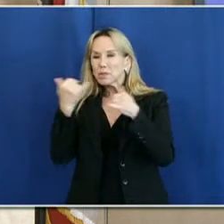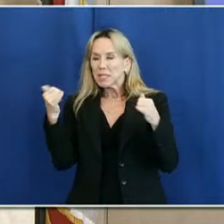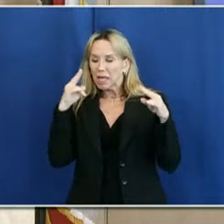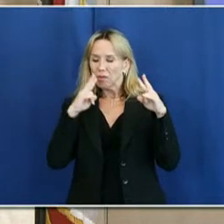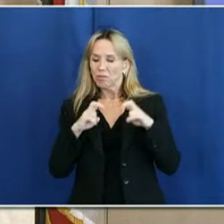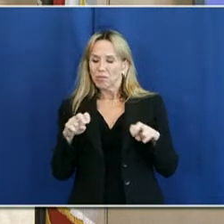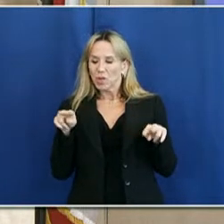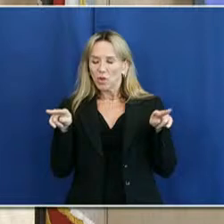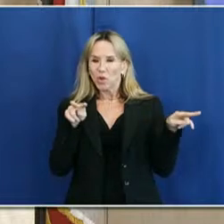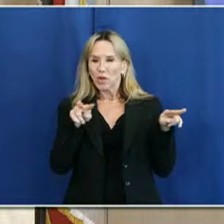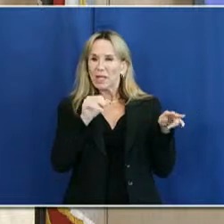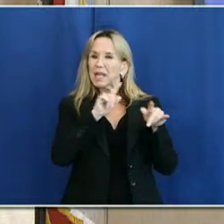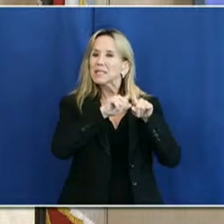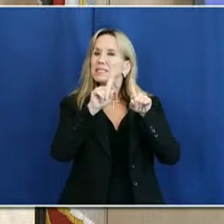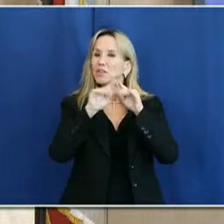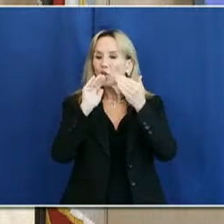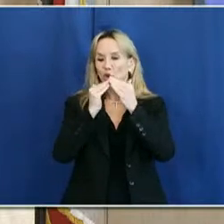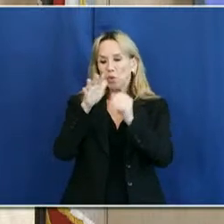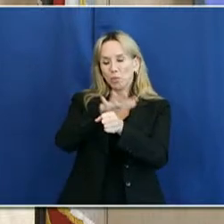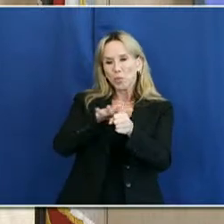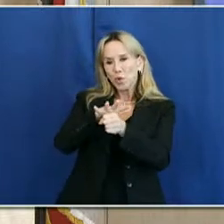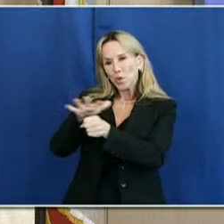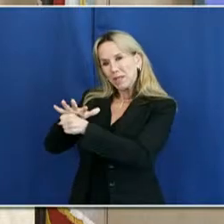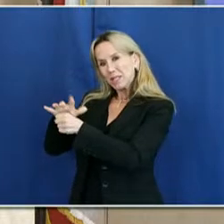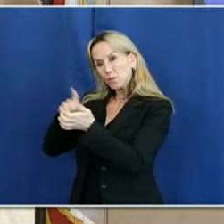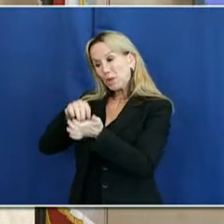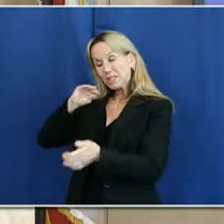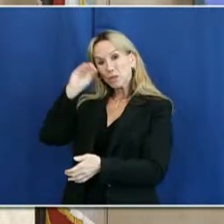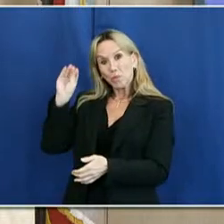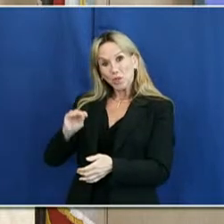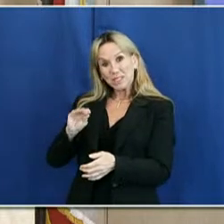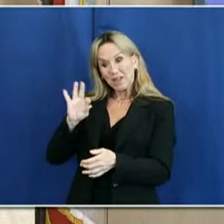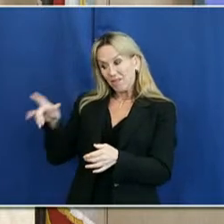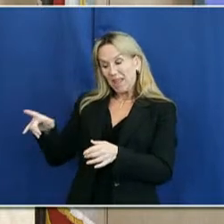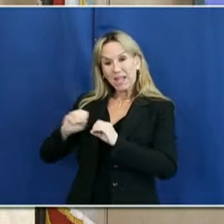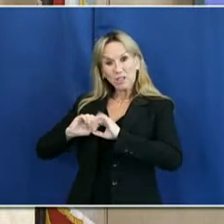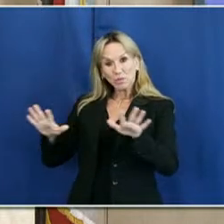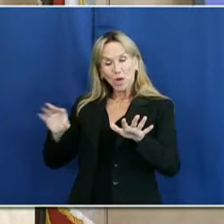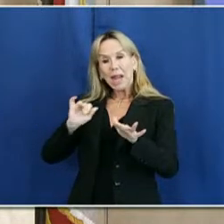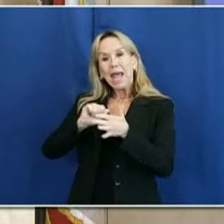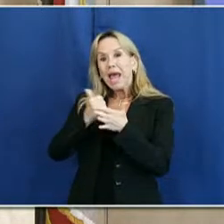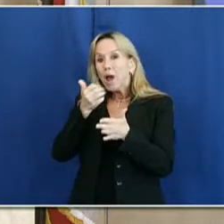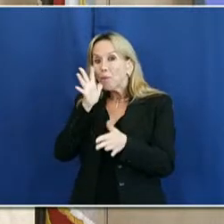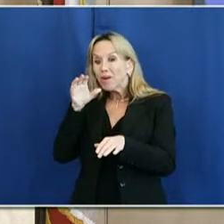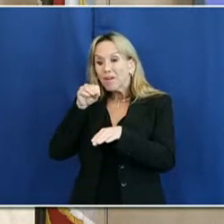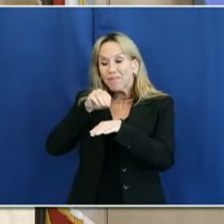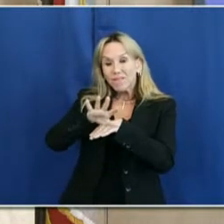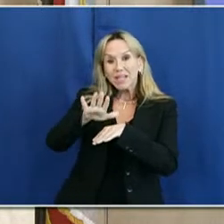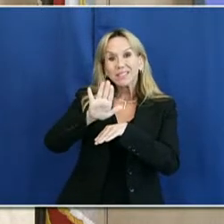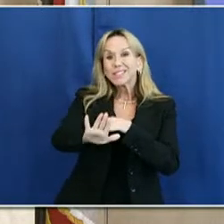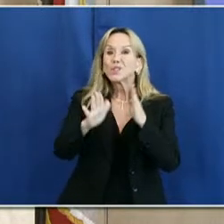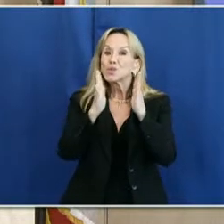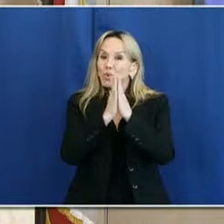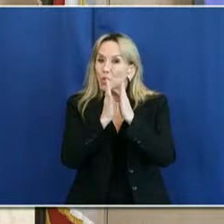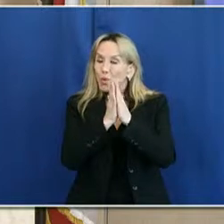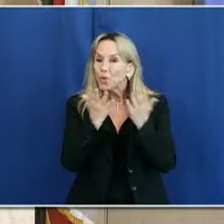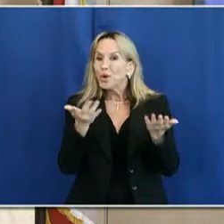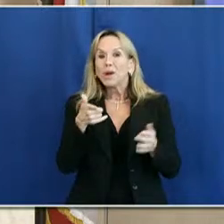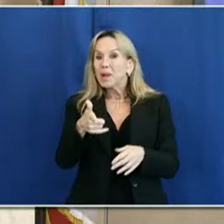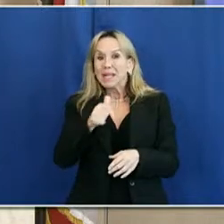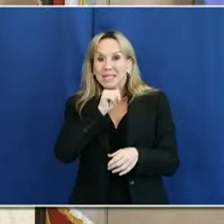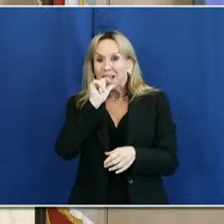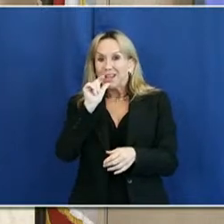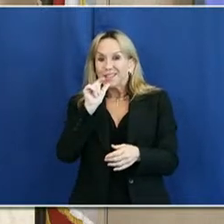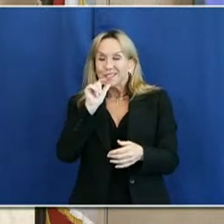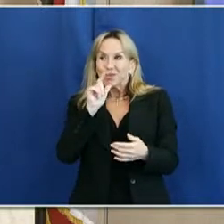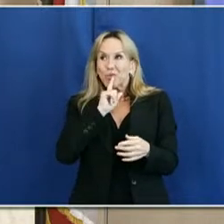community spreads and the effect on their own school communities because it doesn't necessarily reflect the county average.